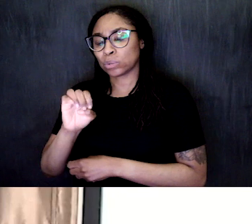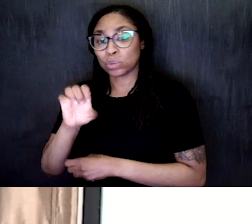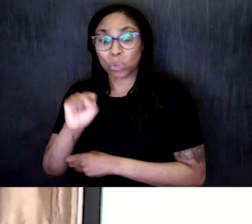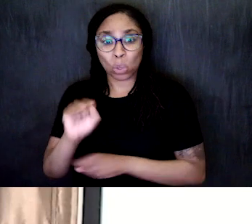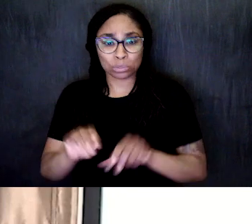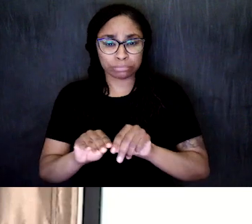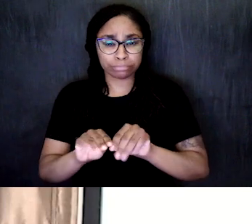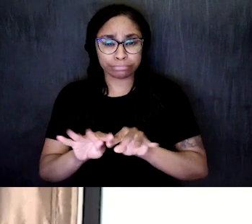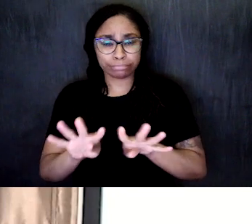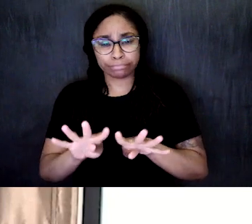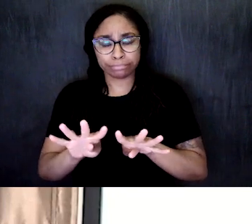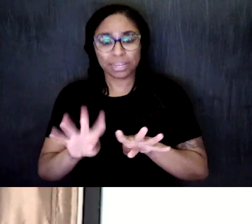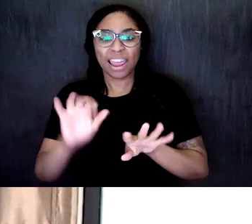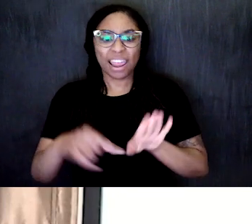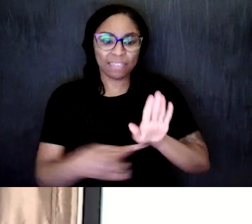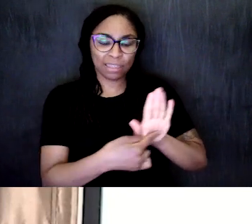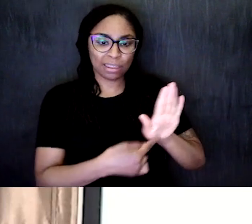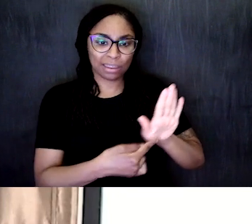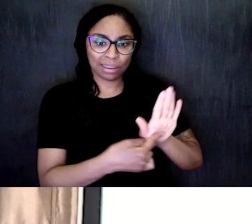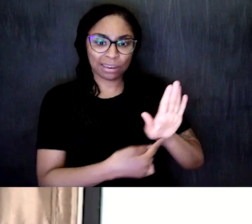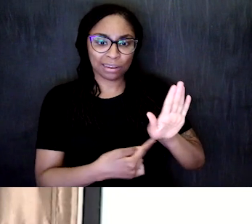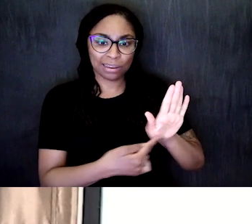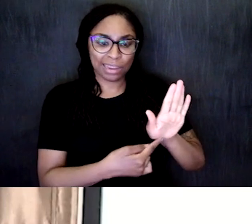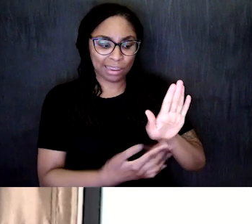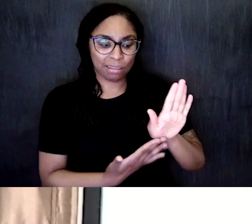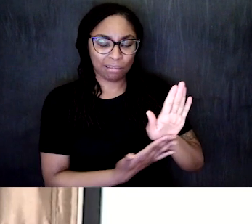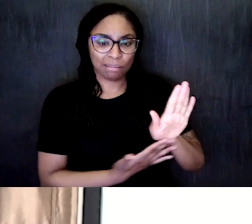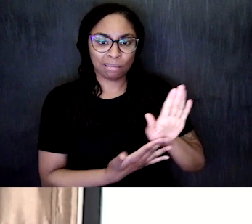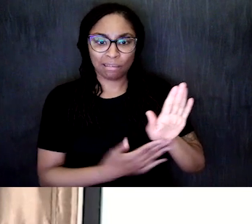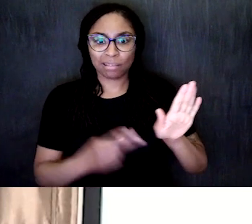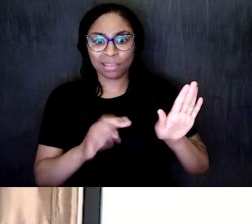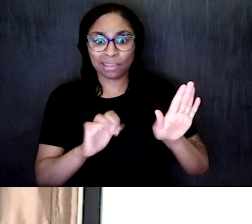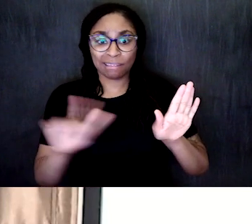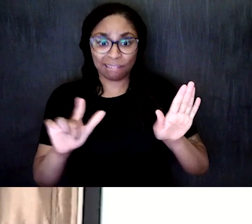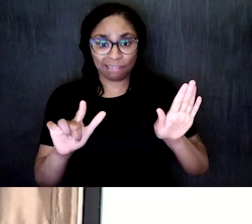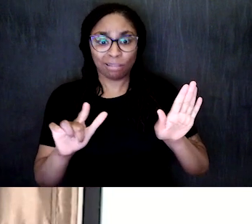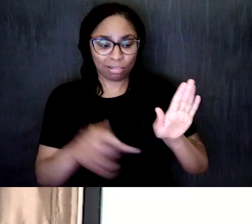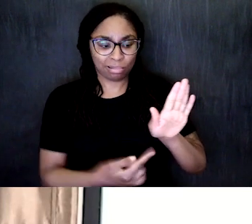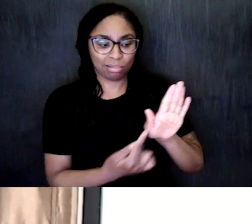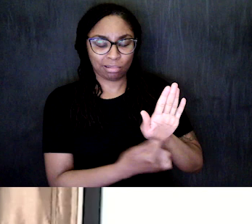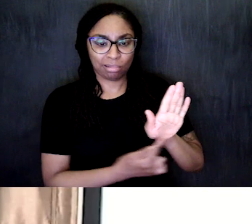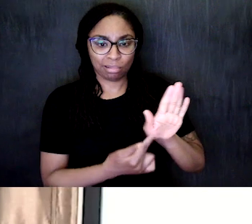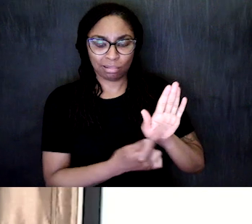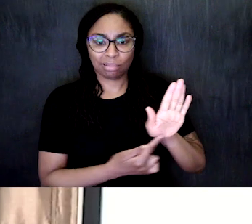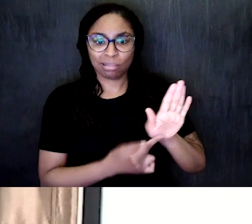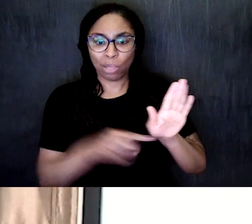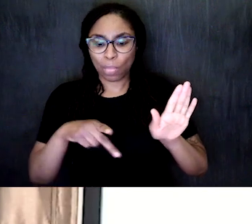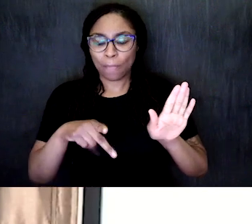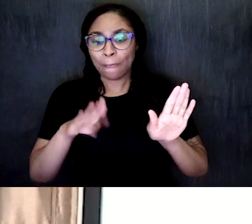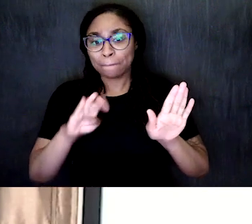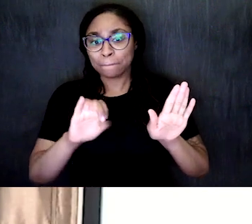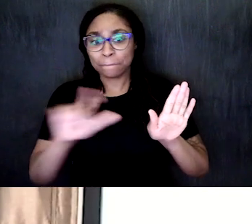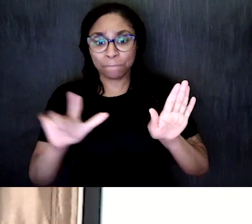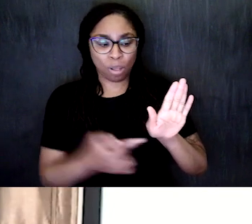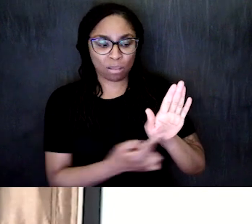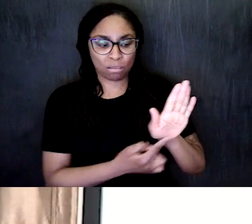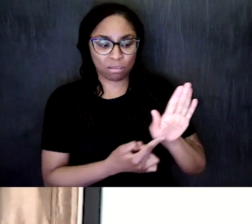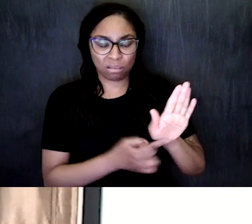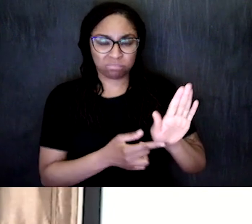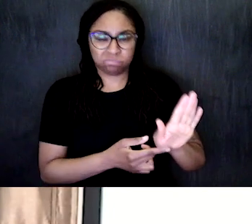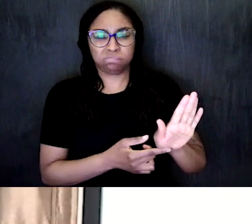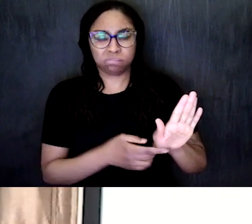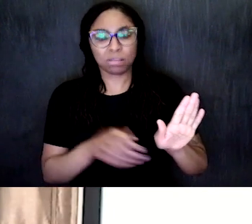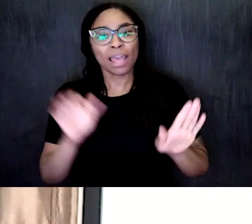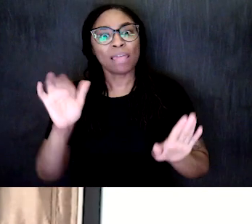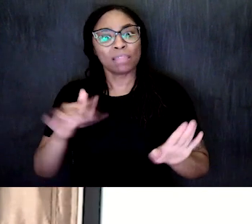lift your toes up so the heel and the ball of the foot is pressing down more. And you can feel that strength in